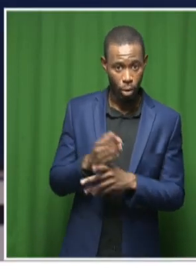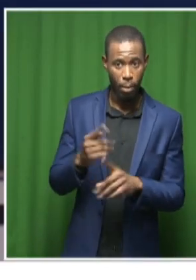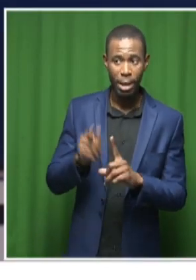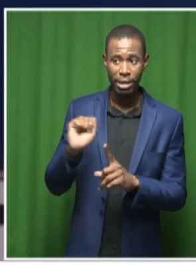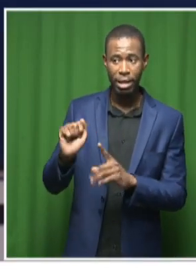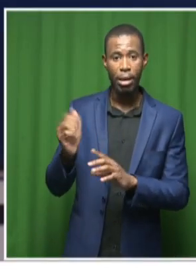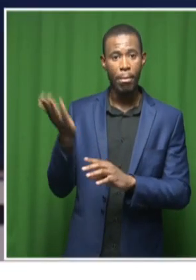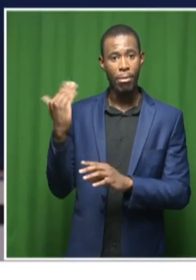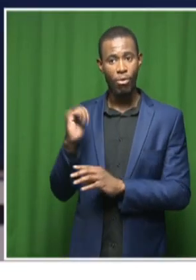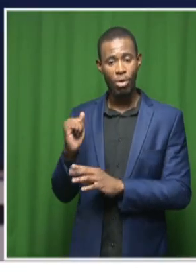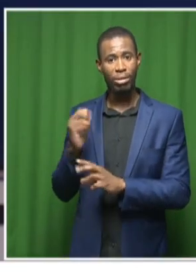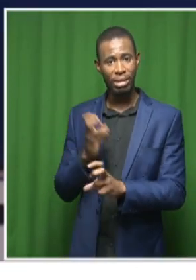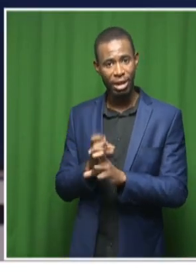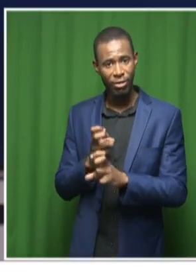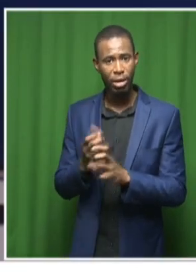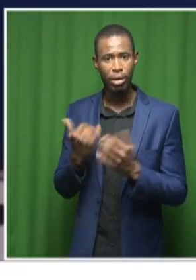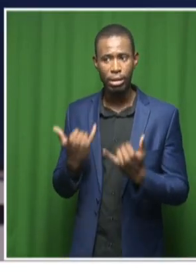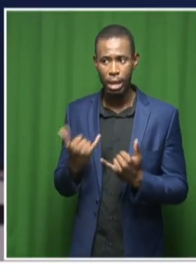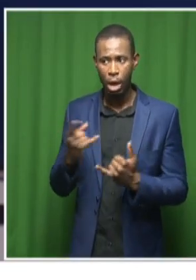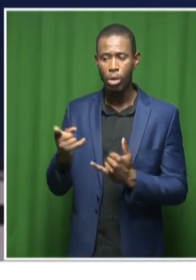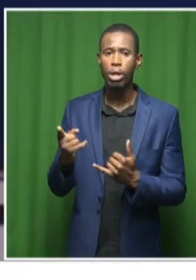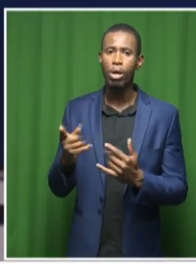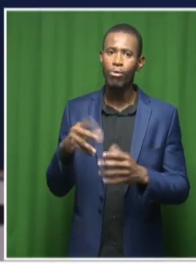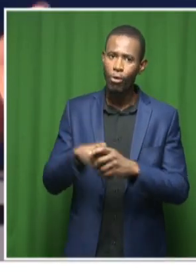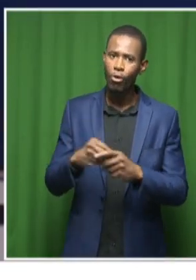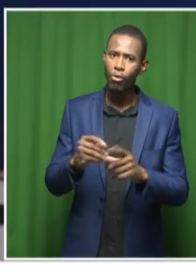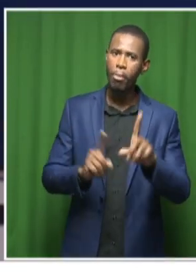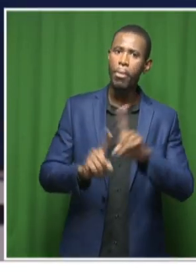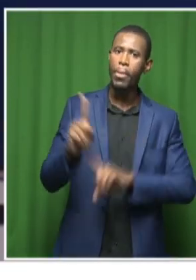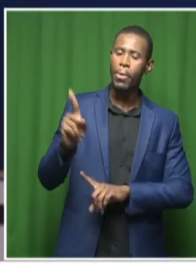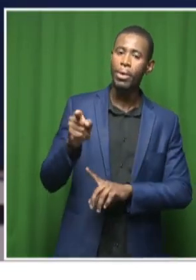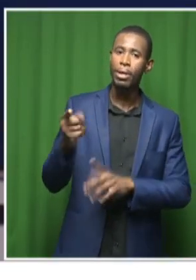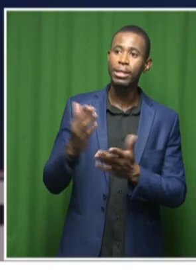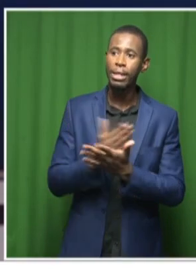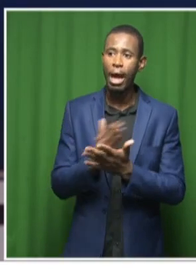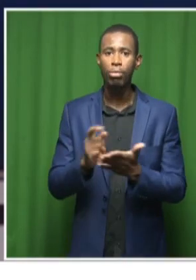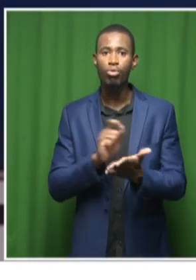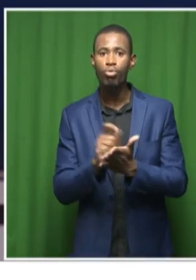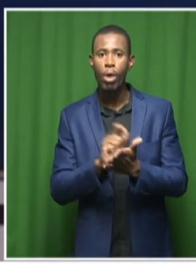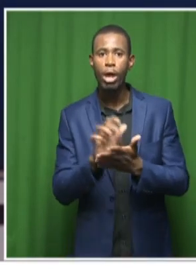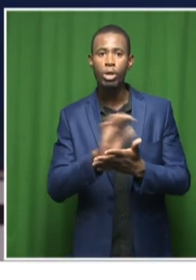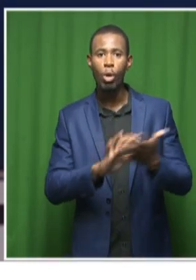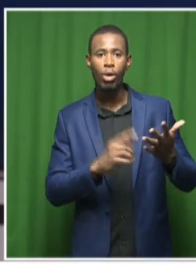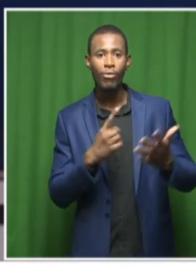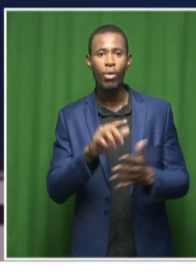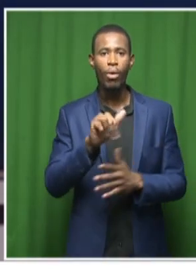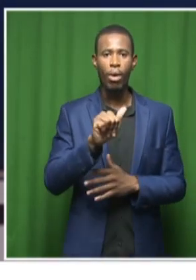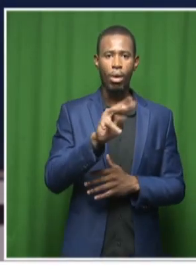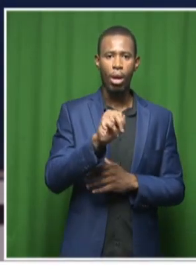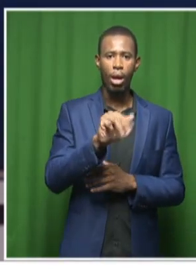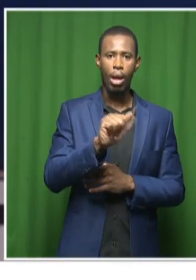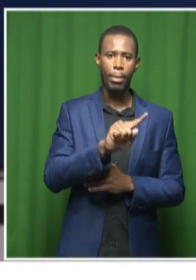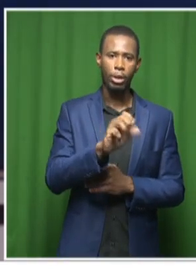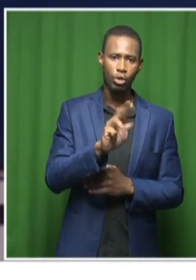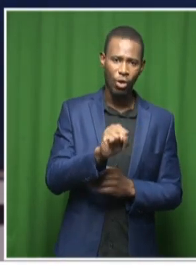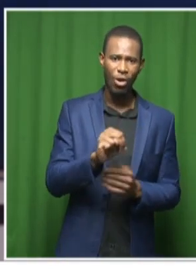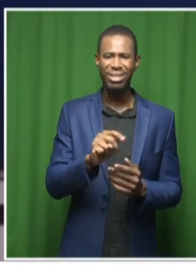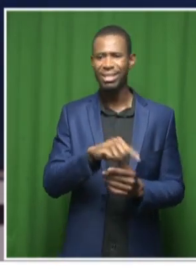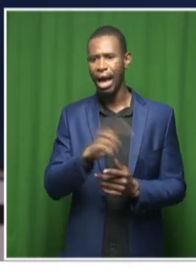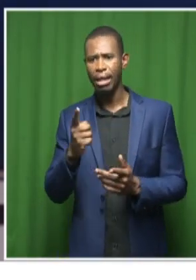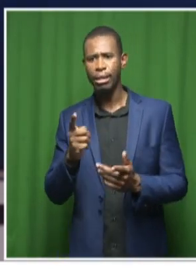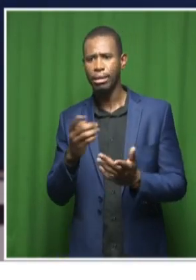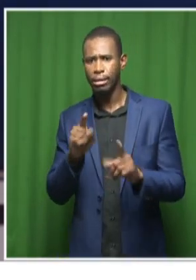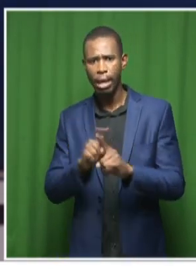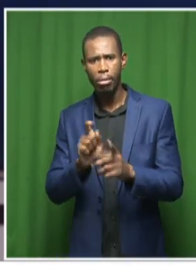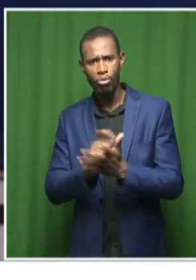it. Others are writing now for Amazon, others have worked for, big other streaming platforms, So we want to encourage, and we